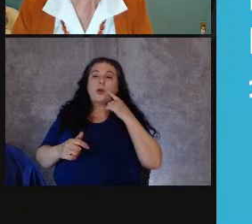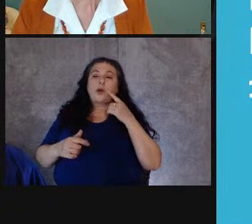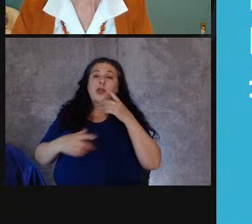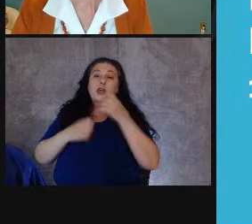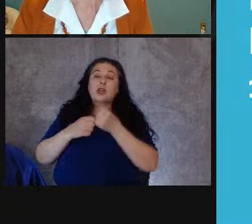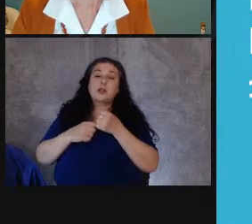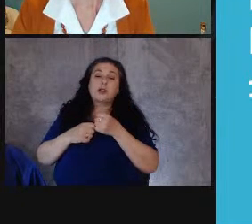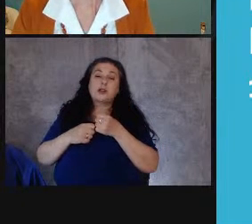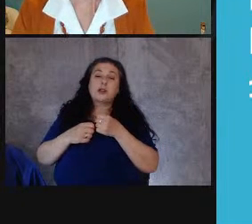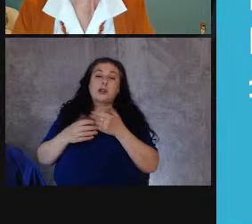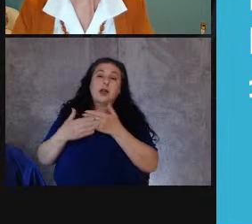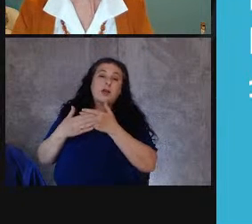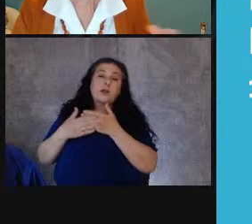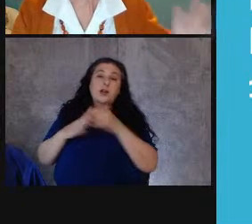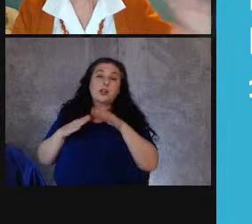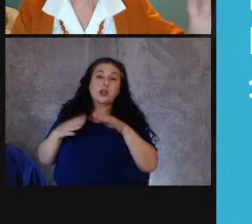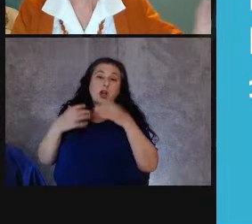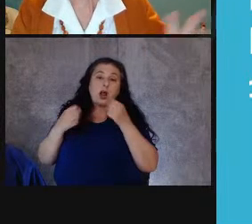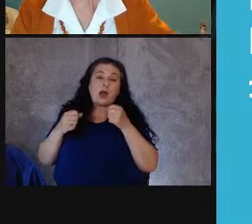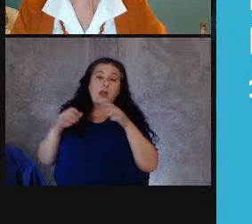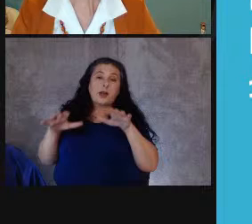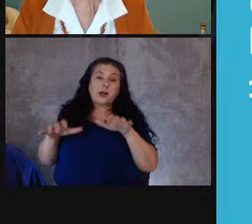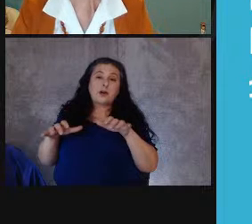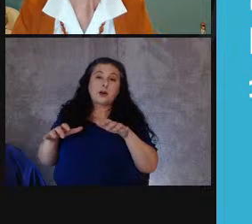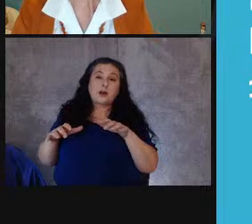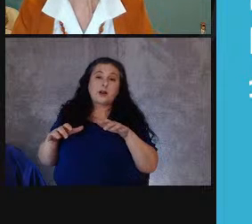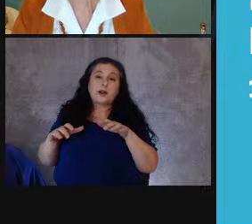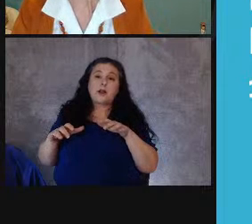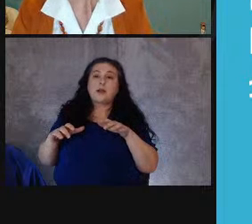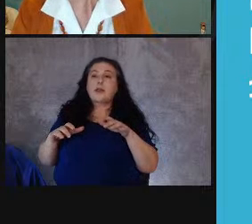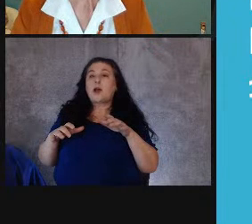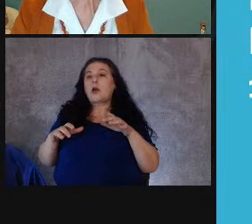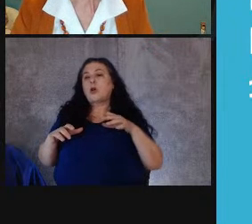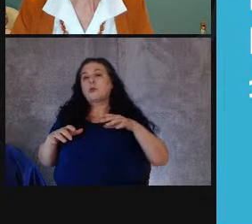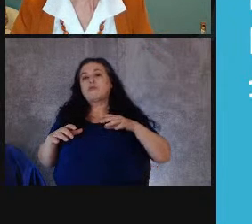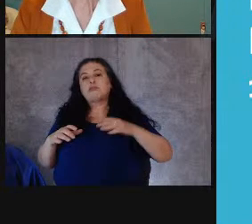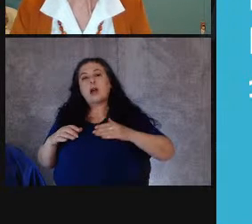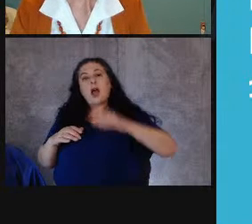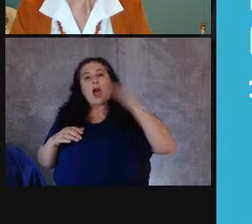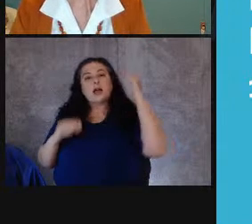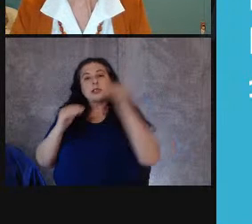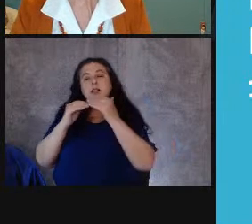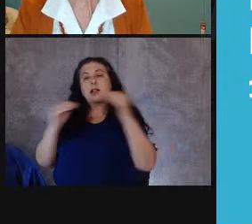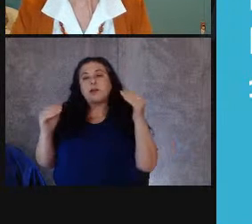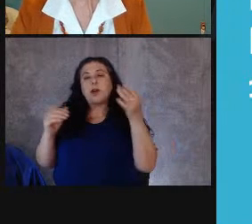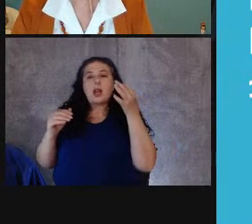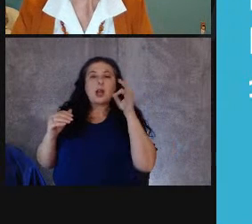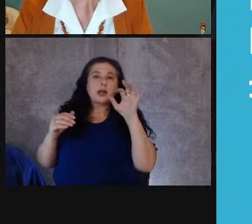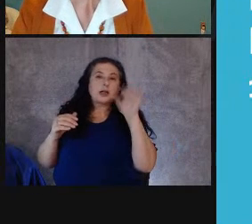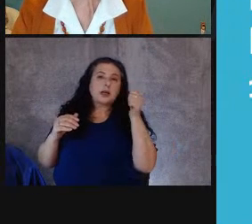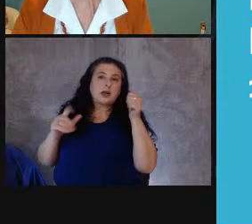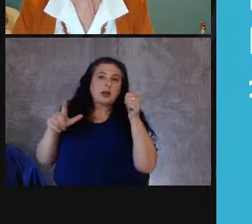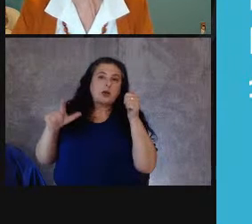health activities were kind of at their zenith, right? 1910, it's